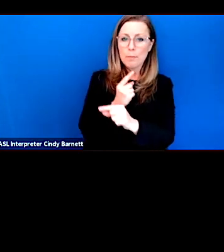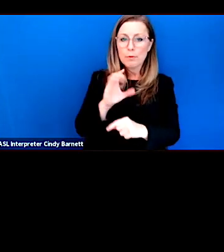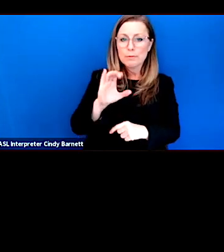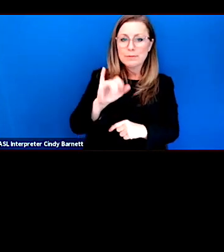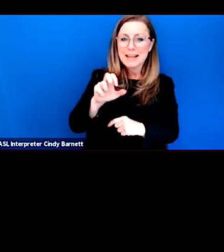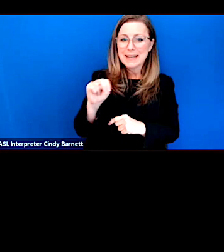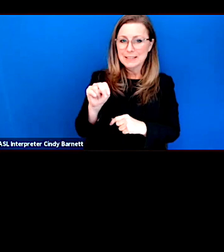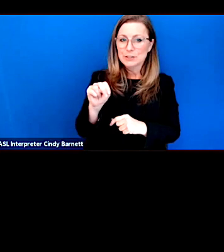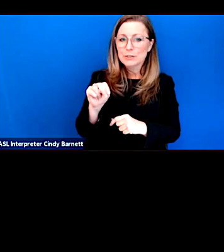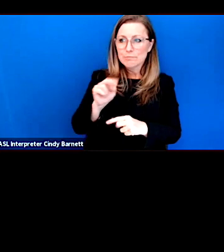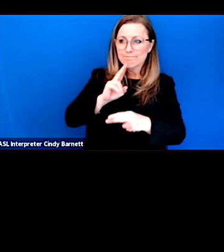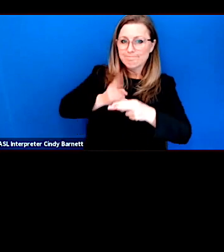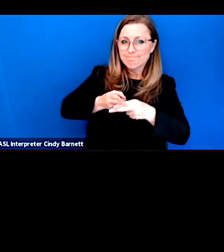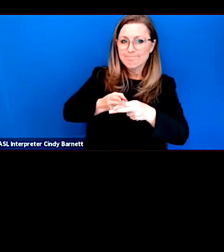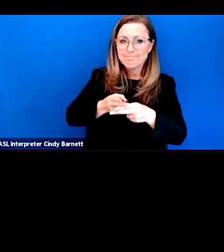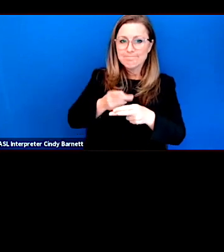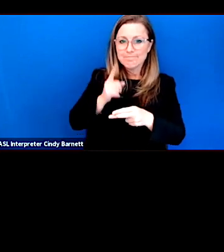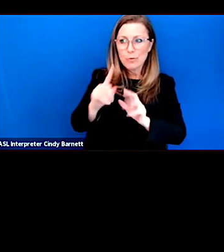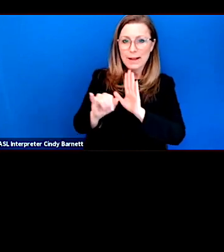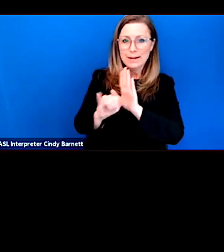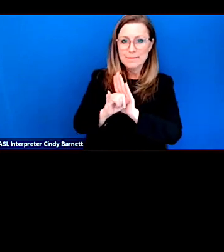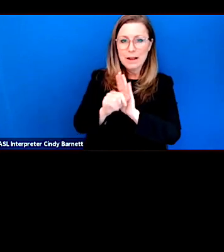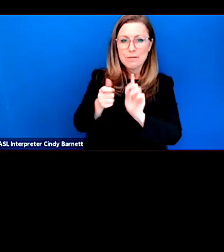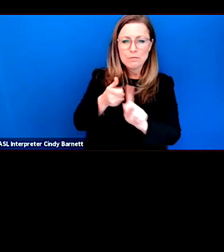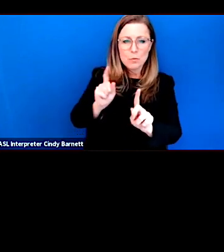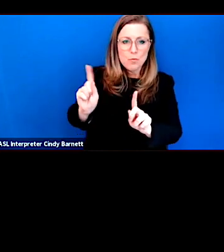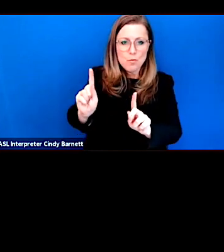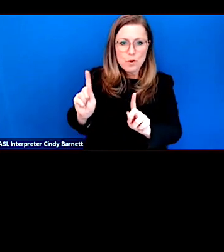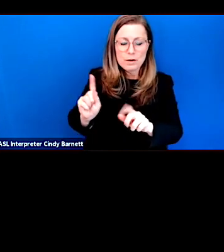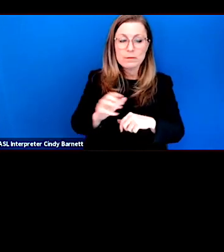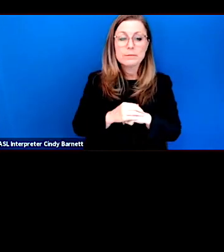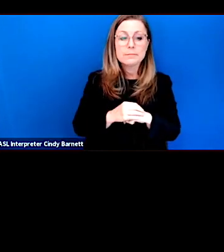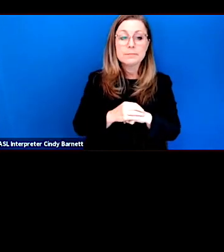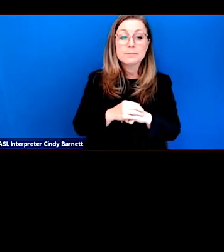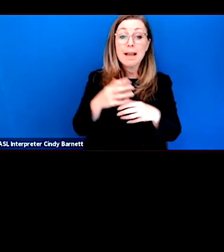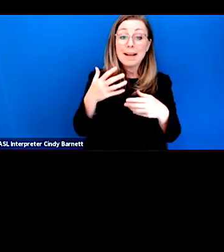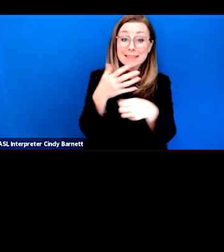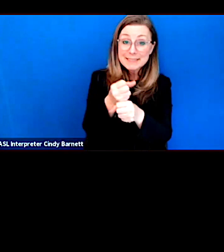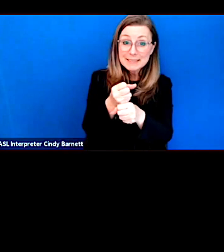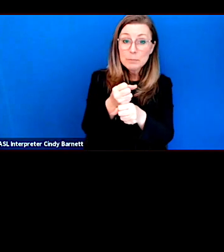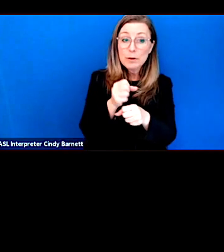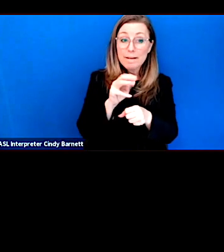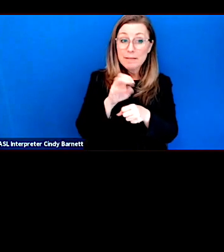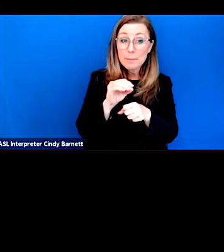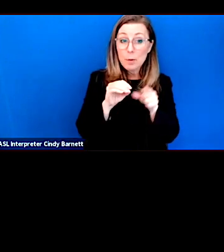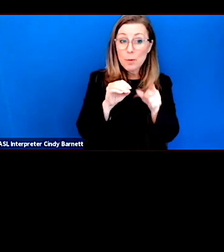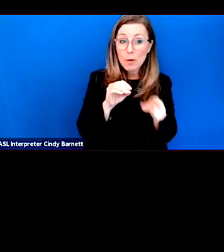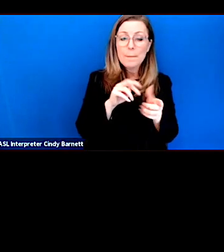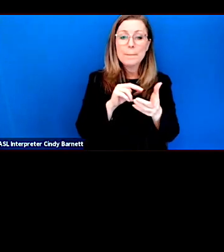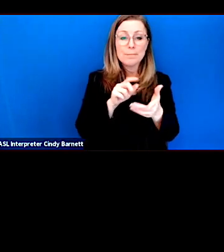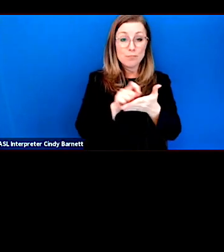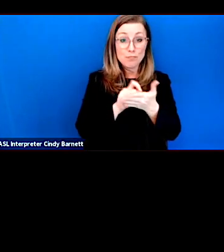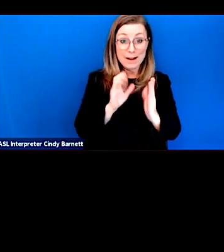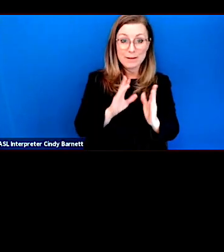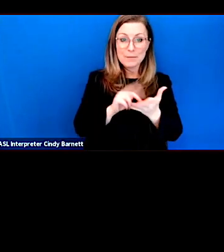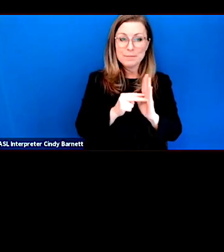from. A summary by the memo writer refers to a summary of the main ideas in your own words.